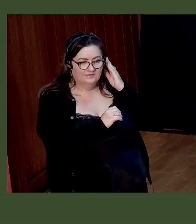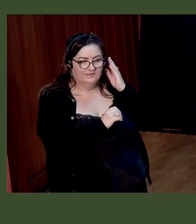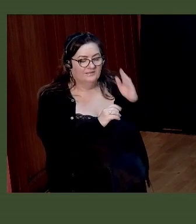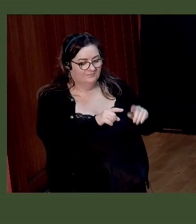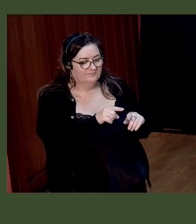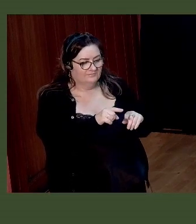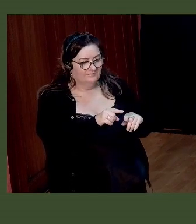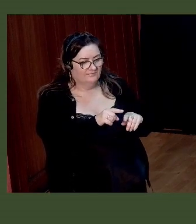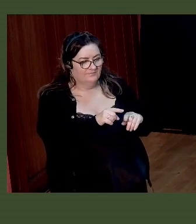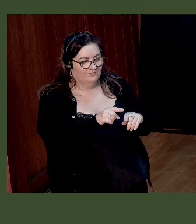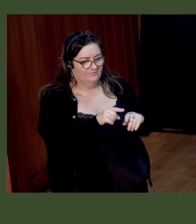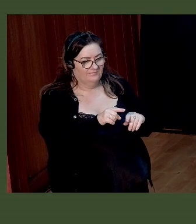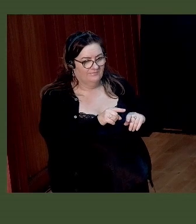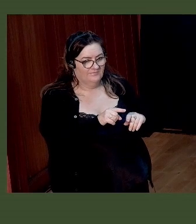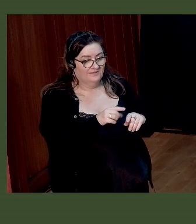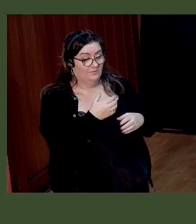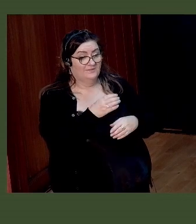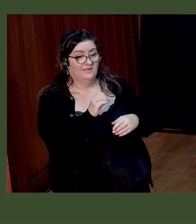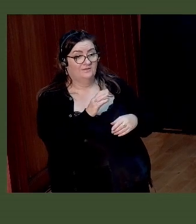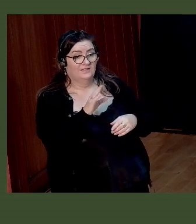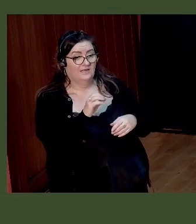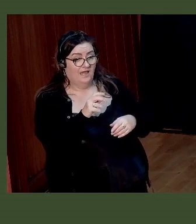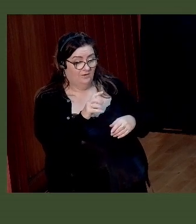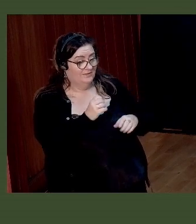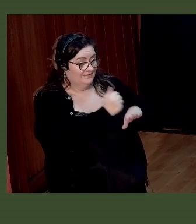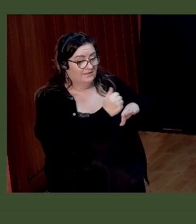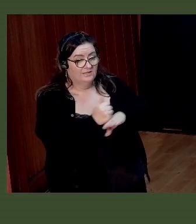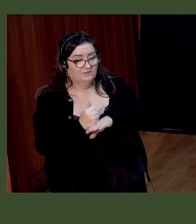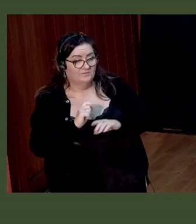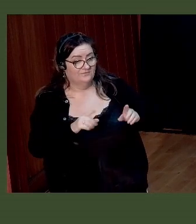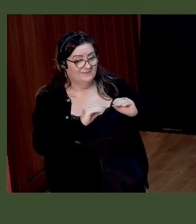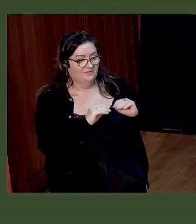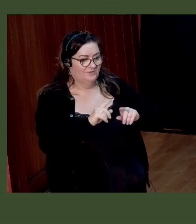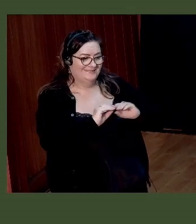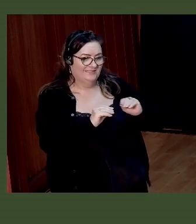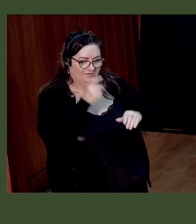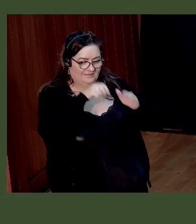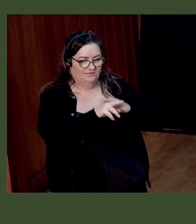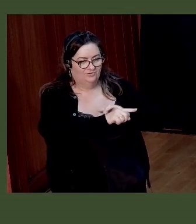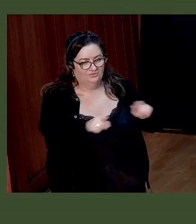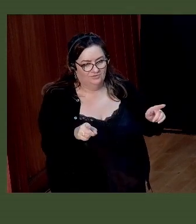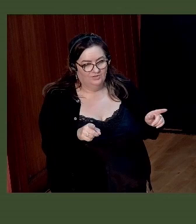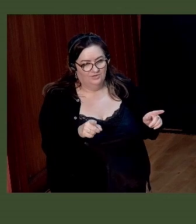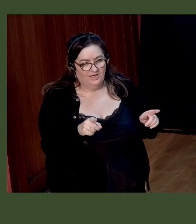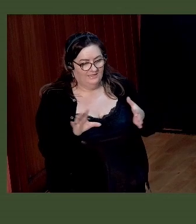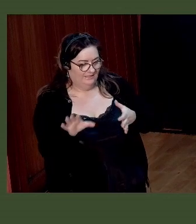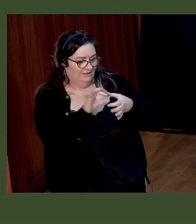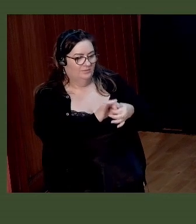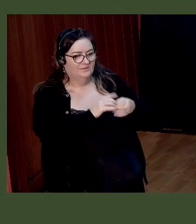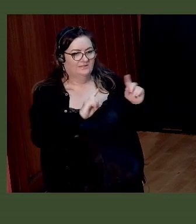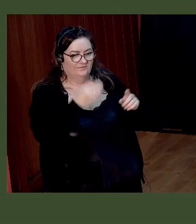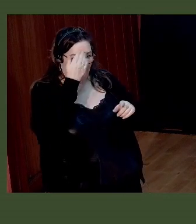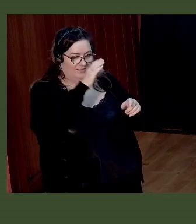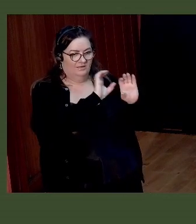at Colossiabride in Omead in County Louth. Therefore, he was directly involved with the summer colleges and with the Gaeltacht communities.